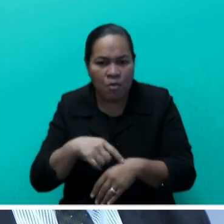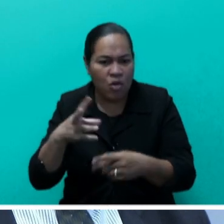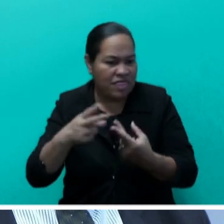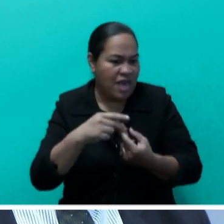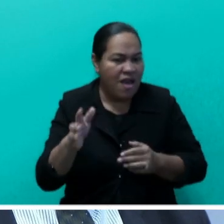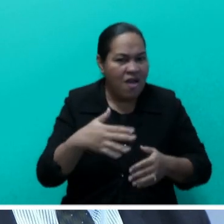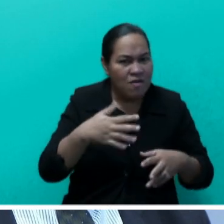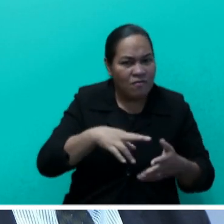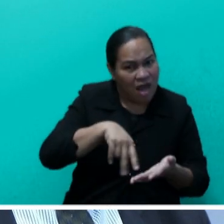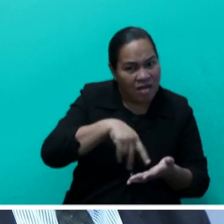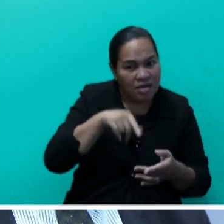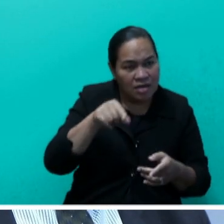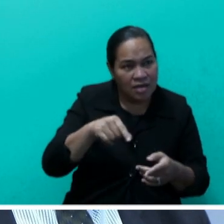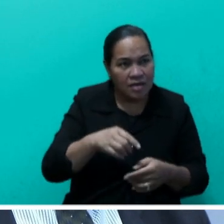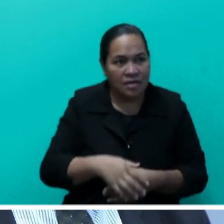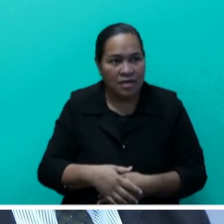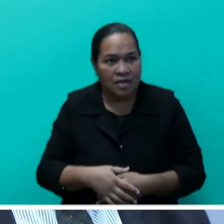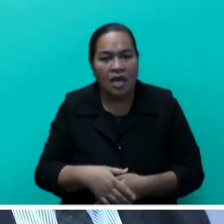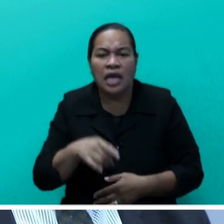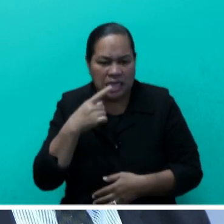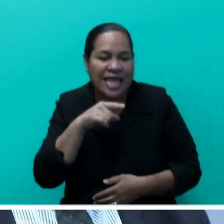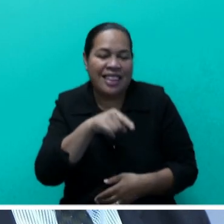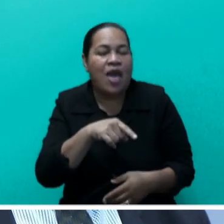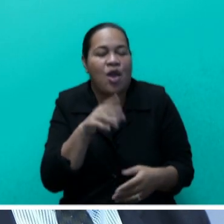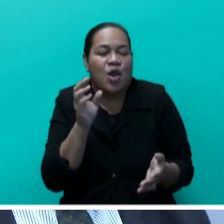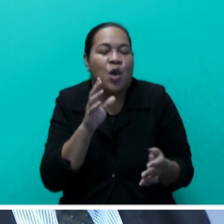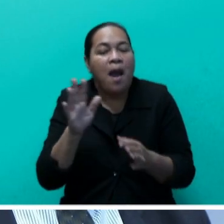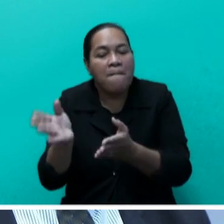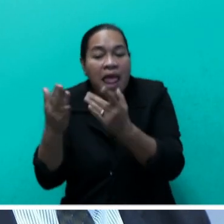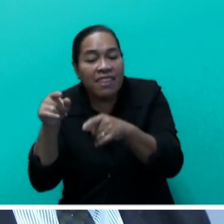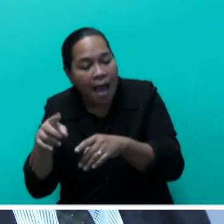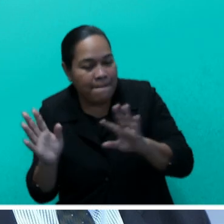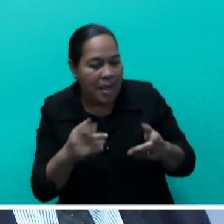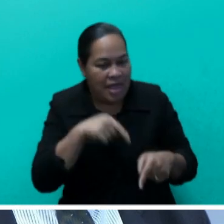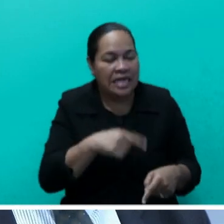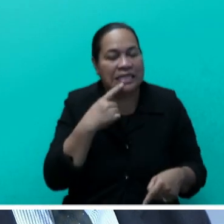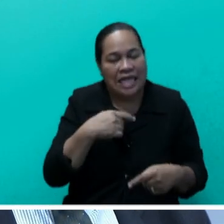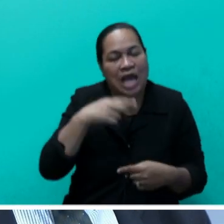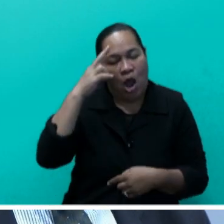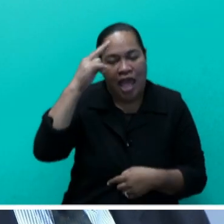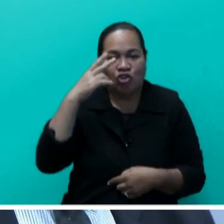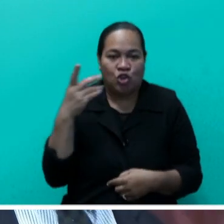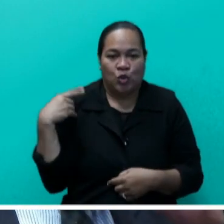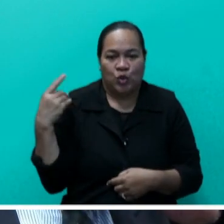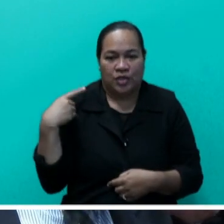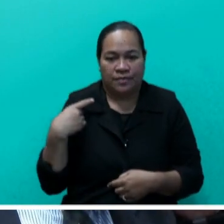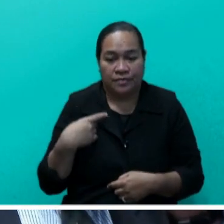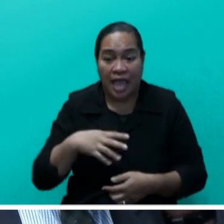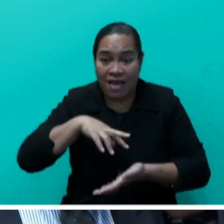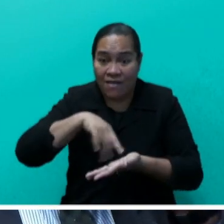Fijians was seen as national duty. Available resources. The Flying